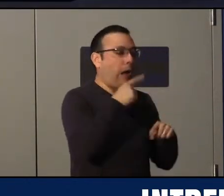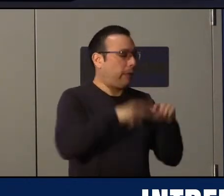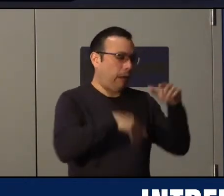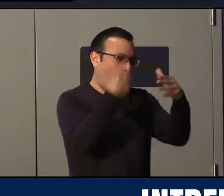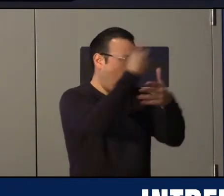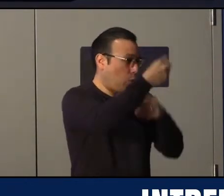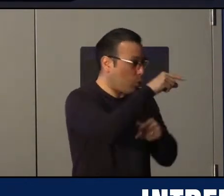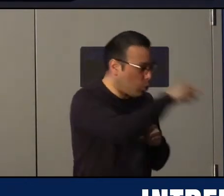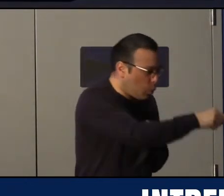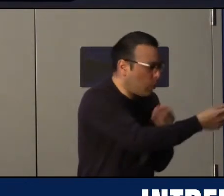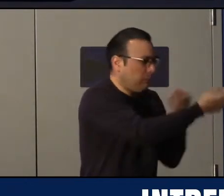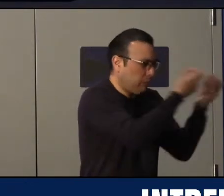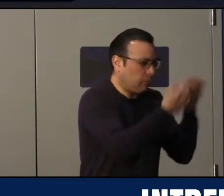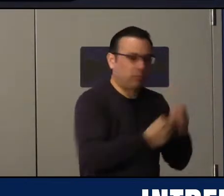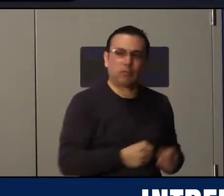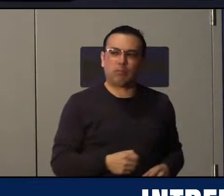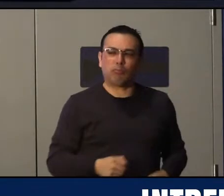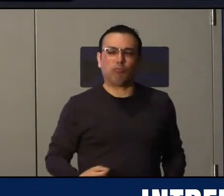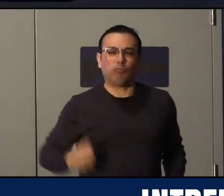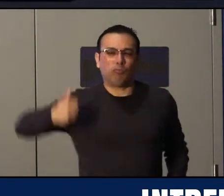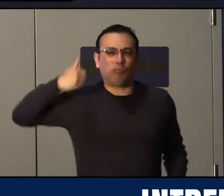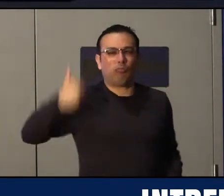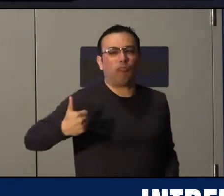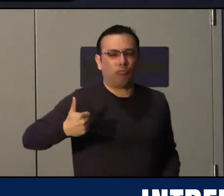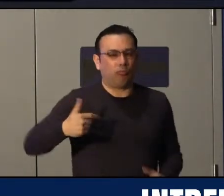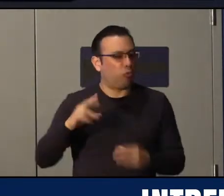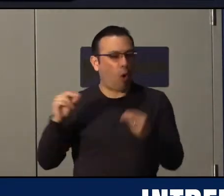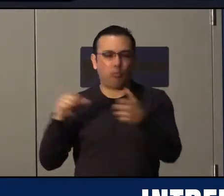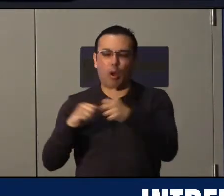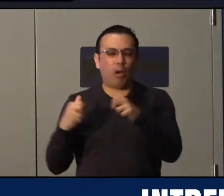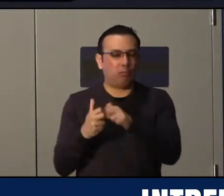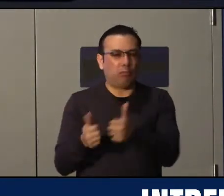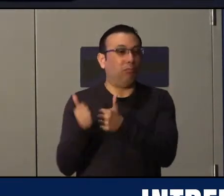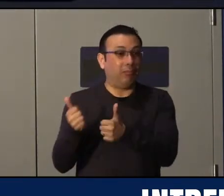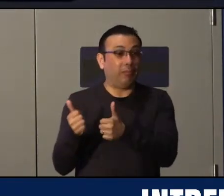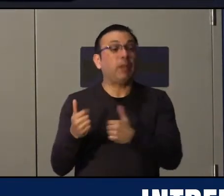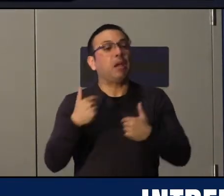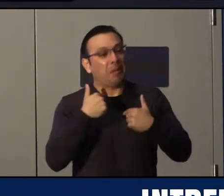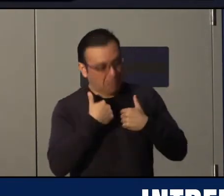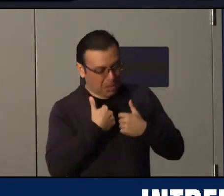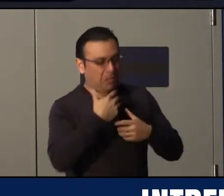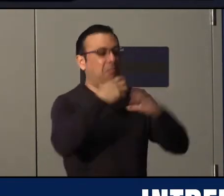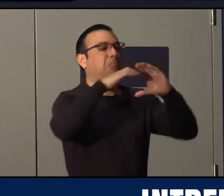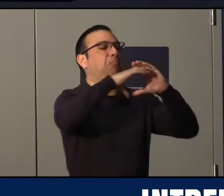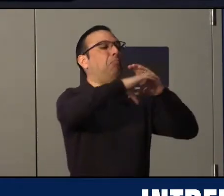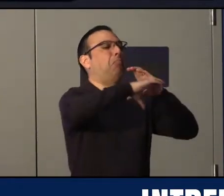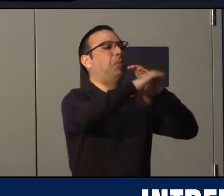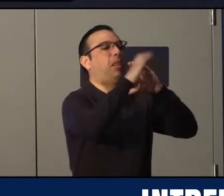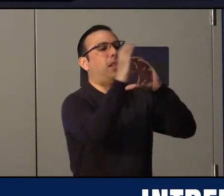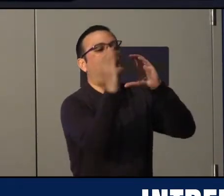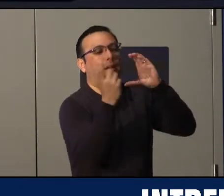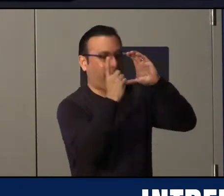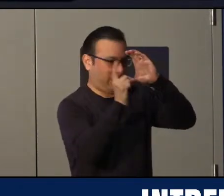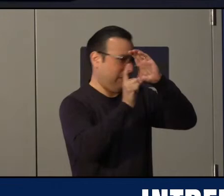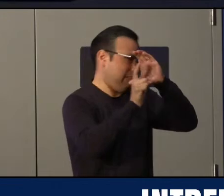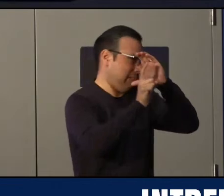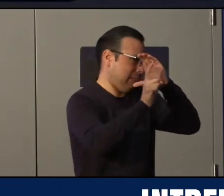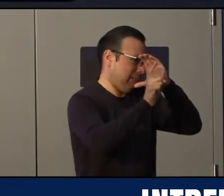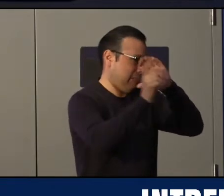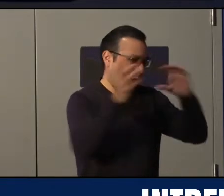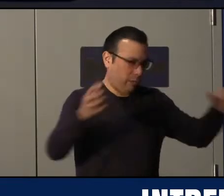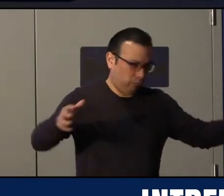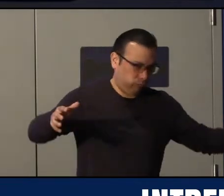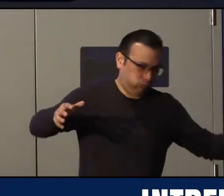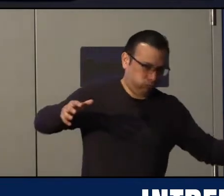like. So I go, you got it. So we go out, we do the spacewalk, and I look around. It's extraordinary. And I